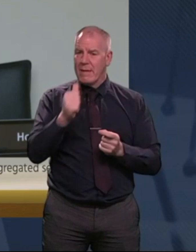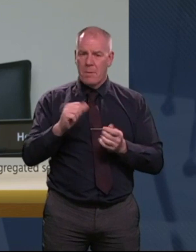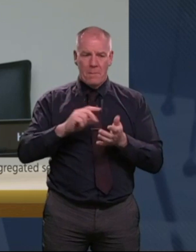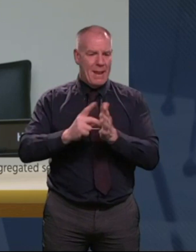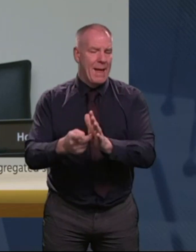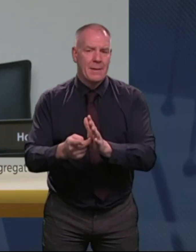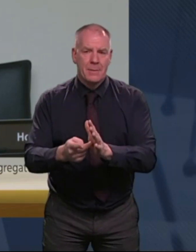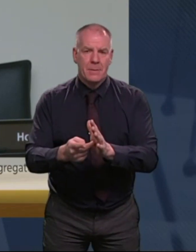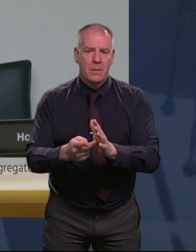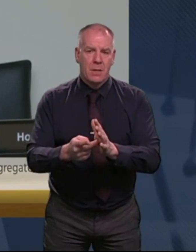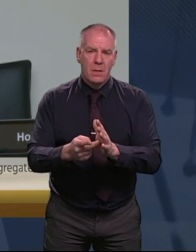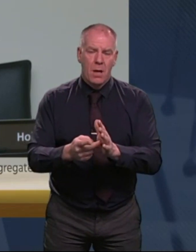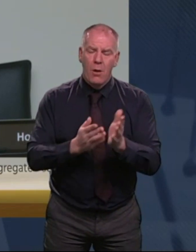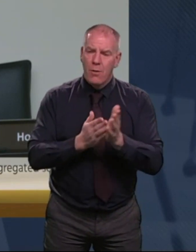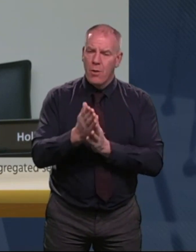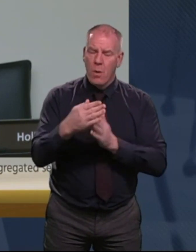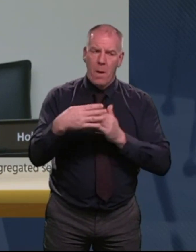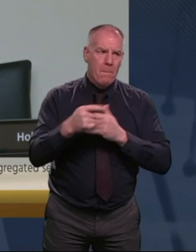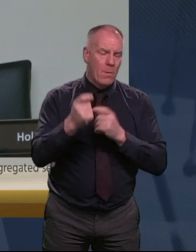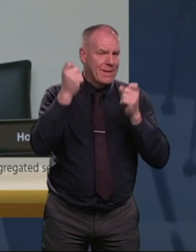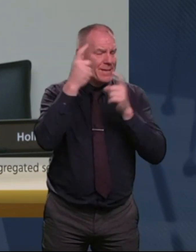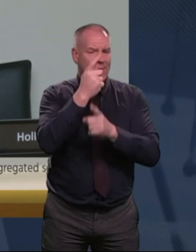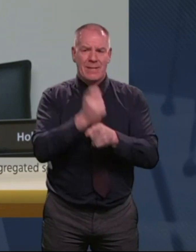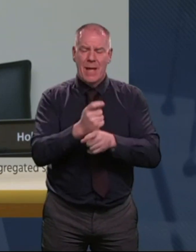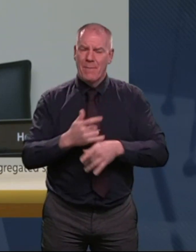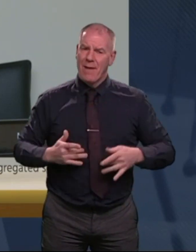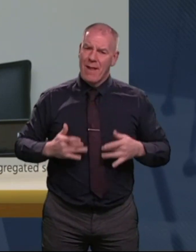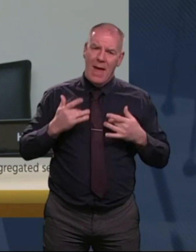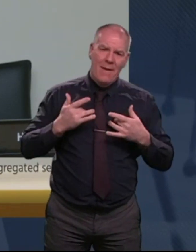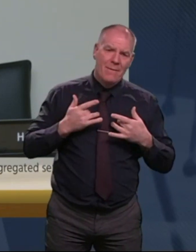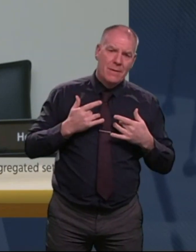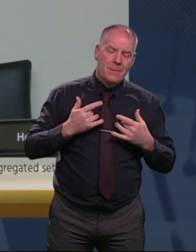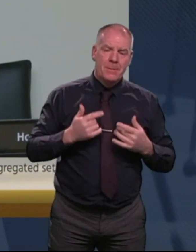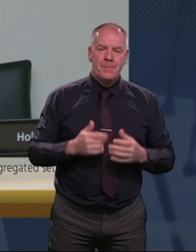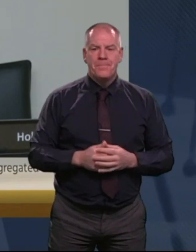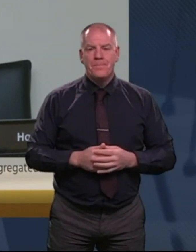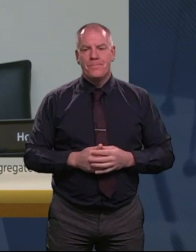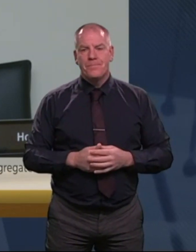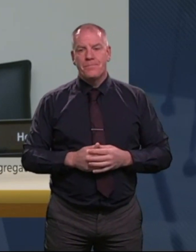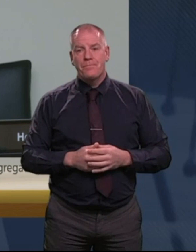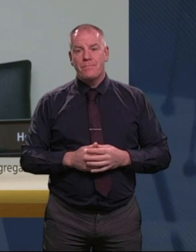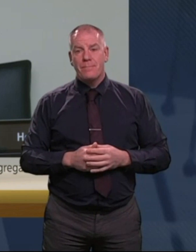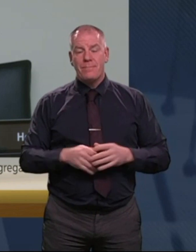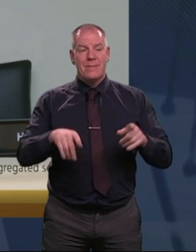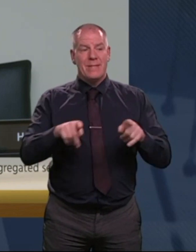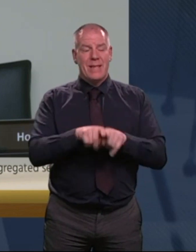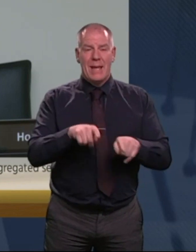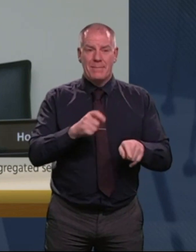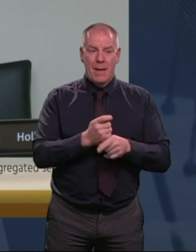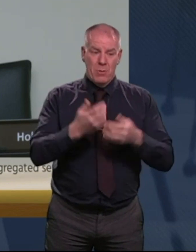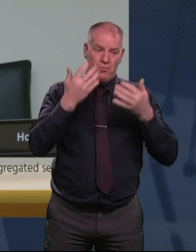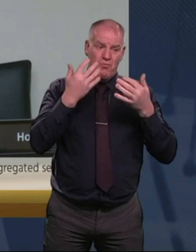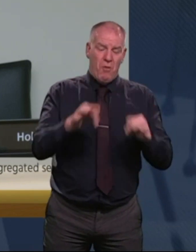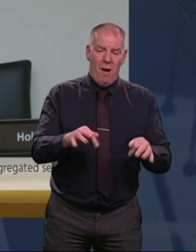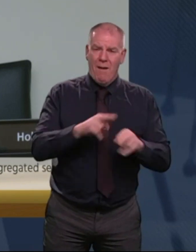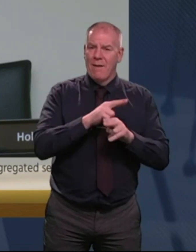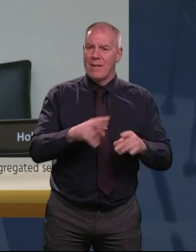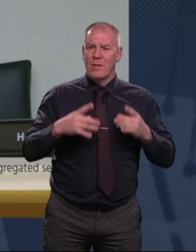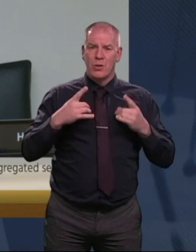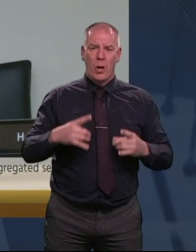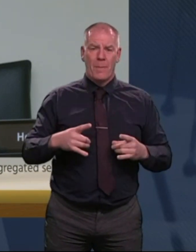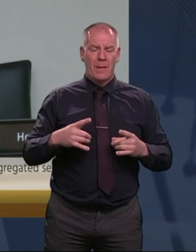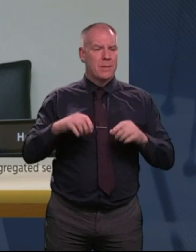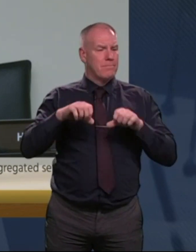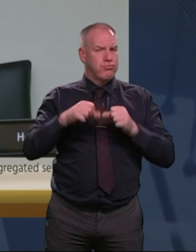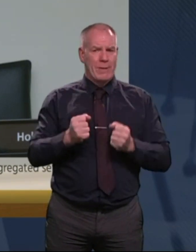At one of the most obviously difficult times in their lives, and despite that being, or besides that clearly being wrong and inhumane, it's just a clear